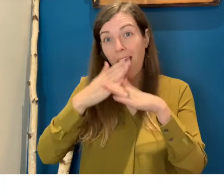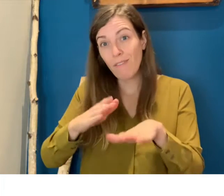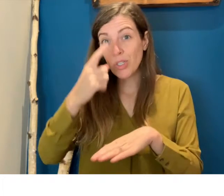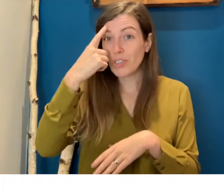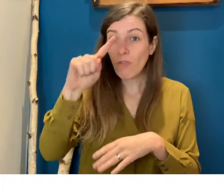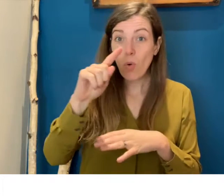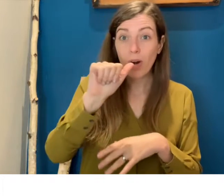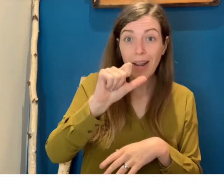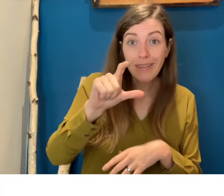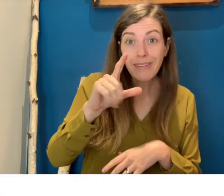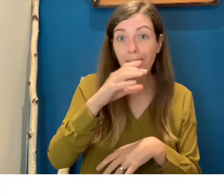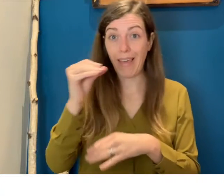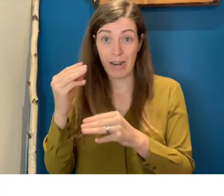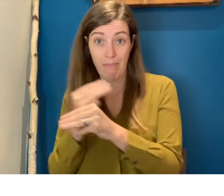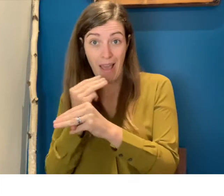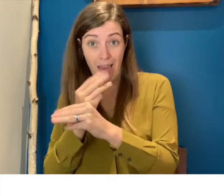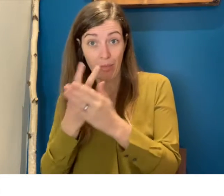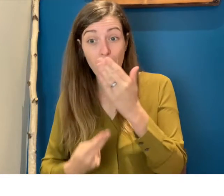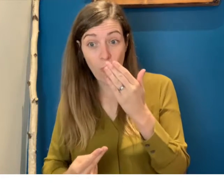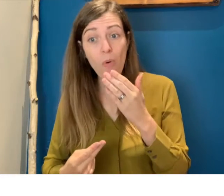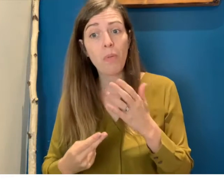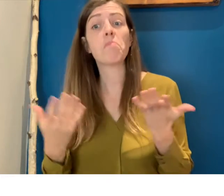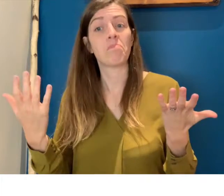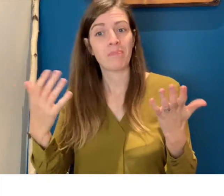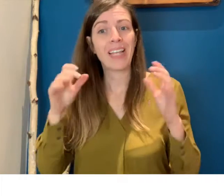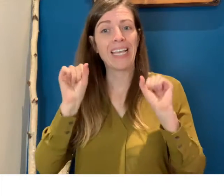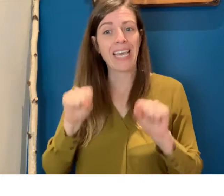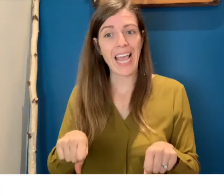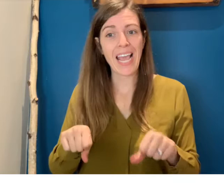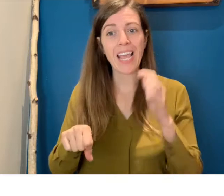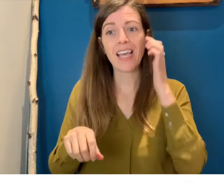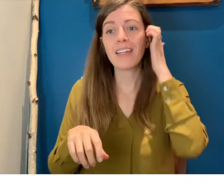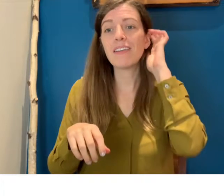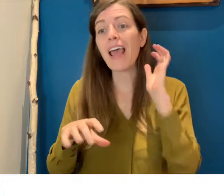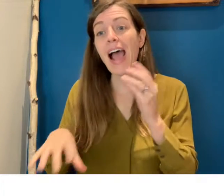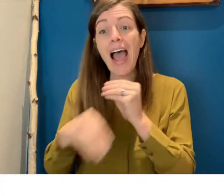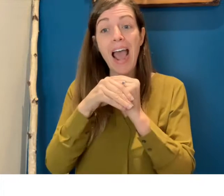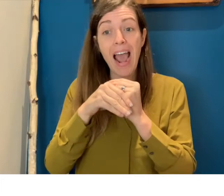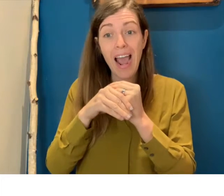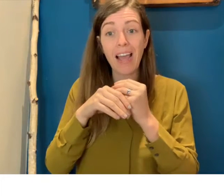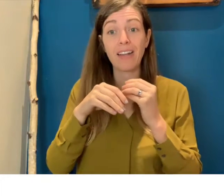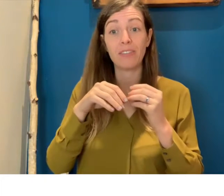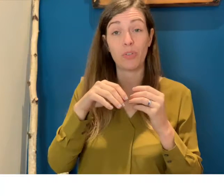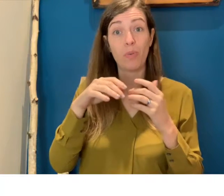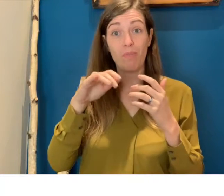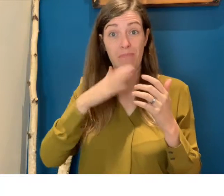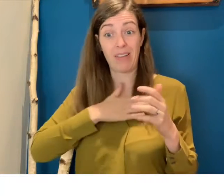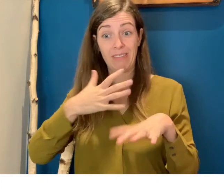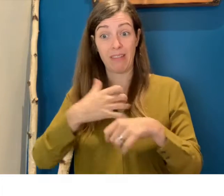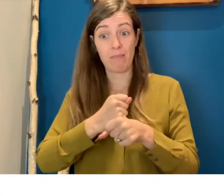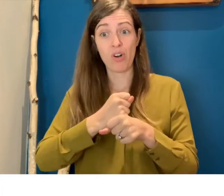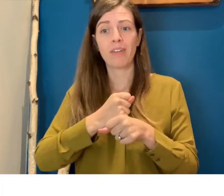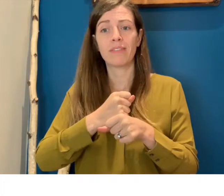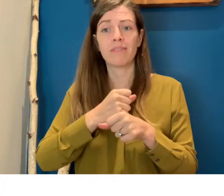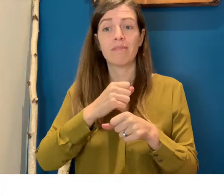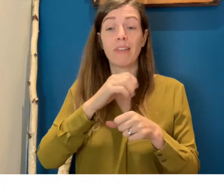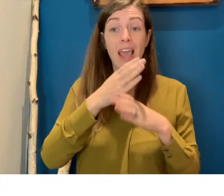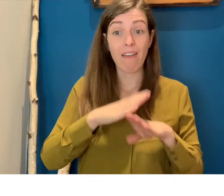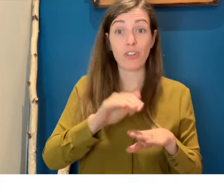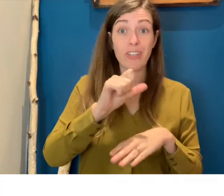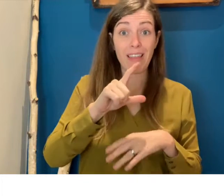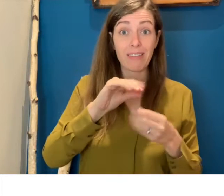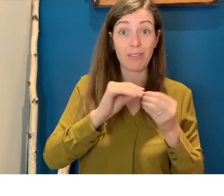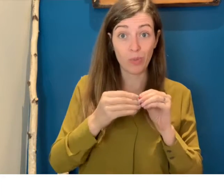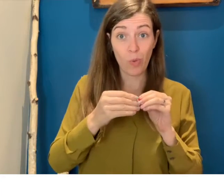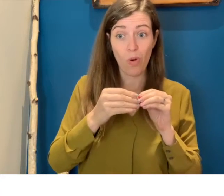Often I don't want just one type of average. I might want to look at the average ASL score and the average math score. So you could add